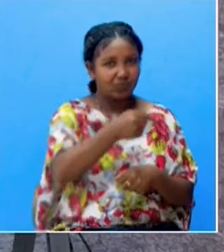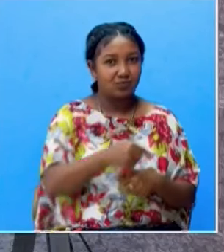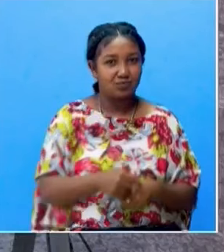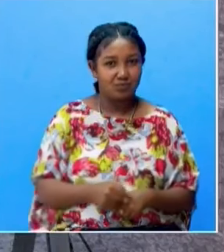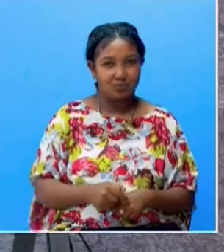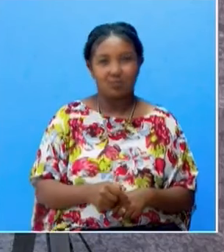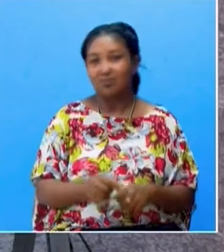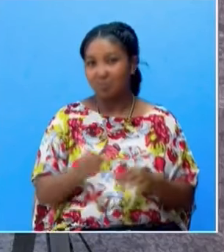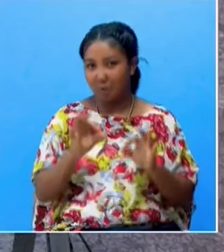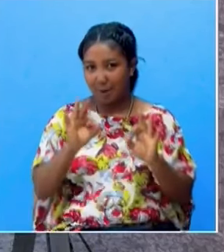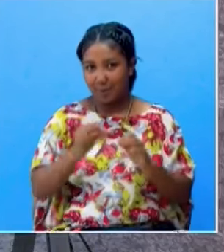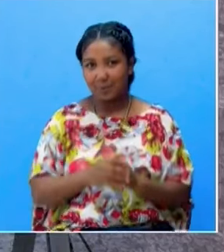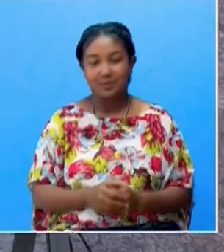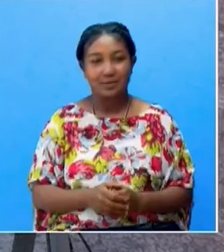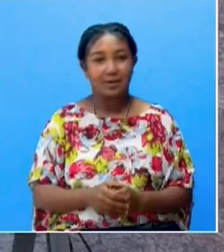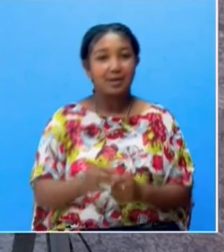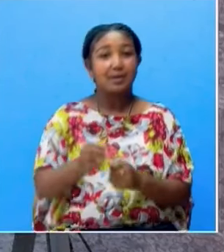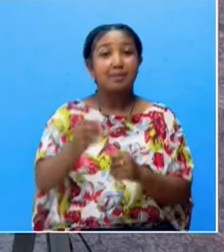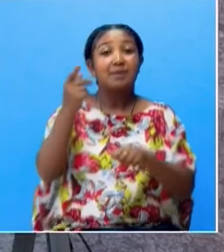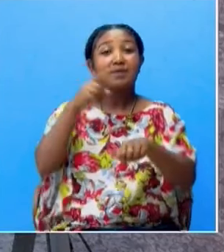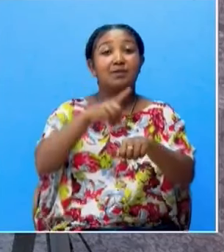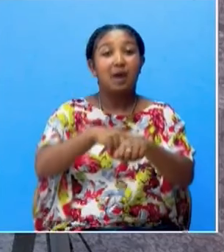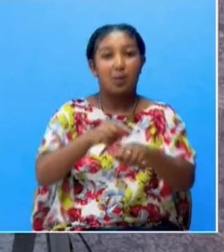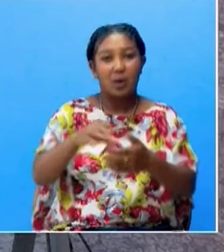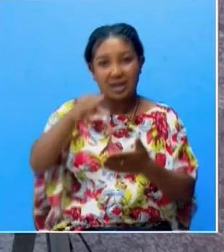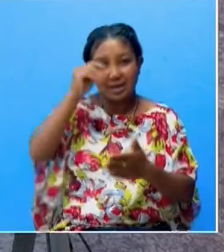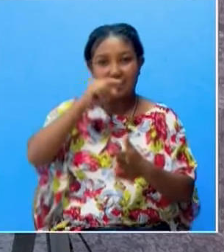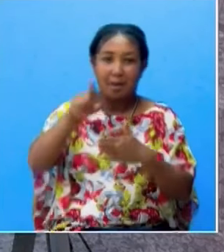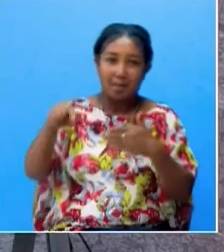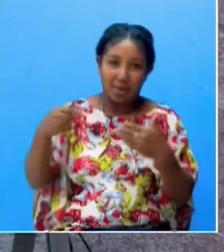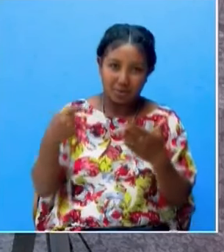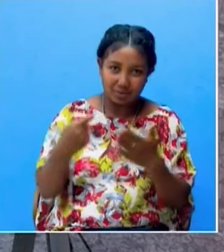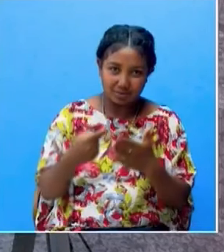Bravo. In the previous class, we learned about